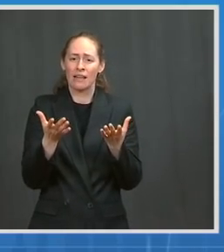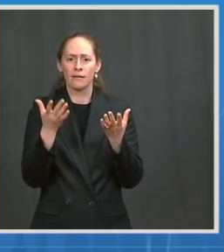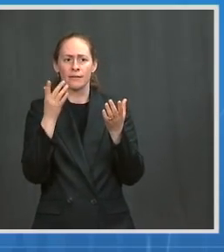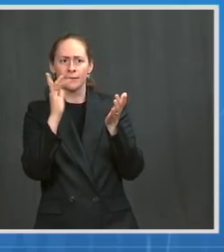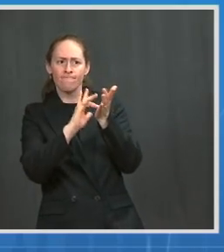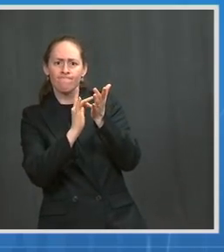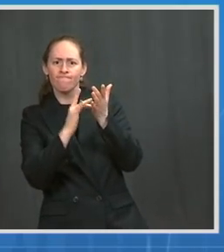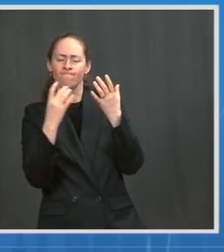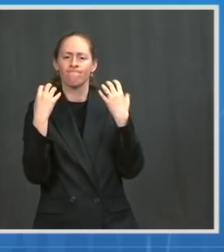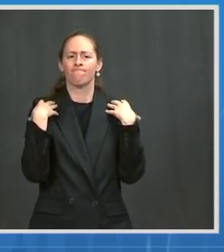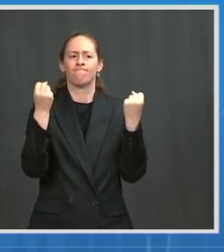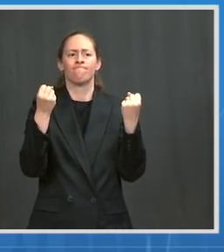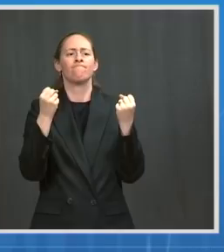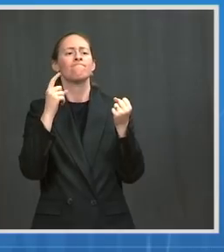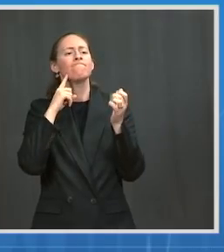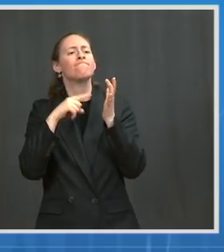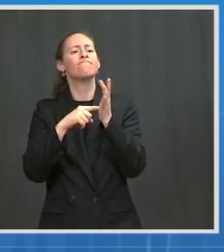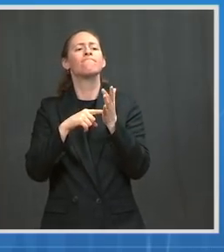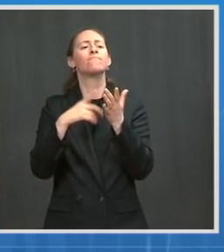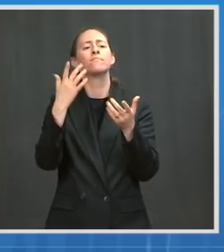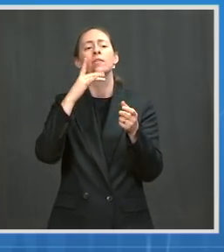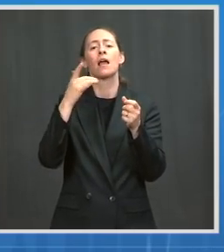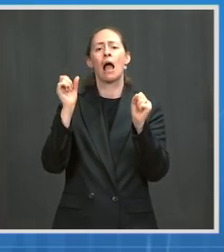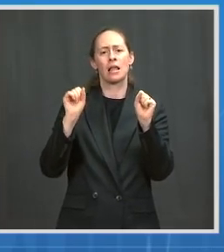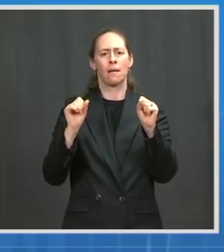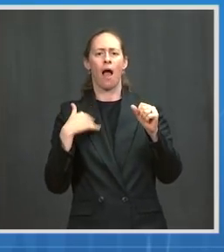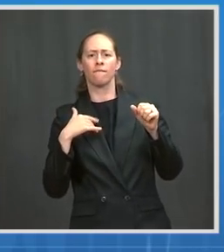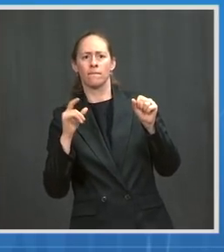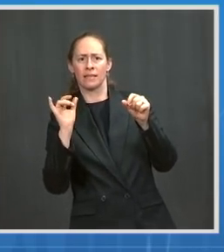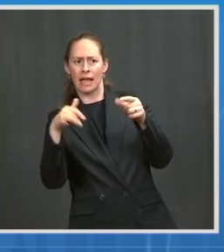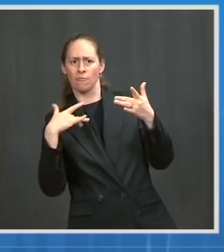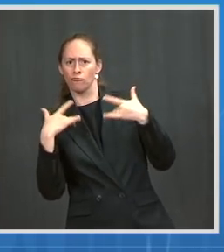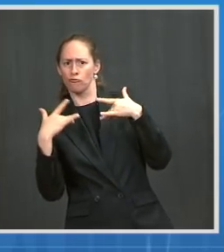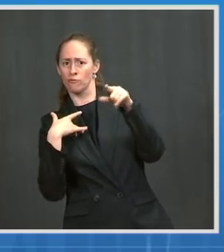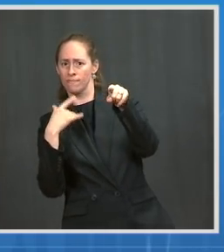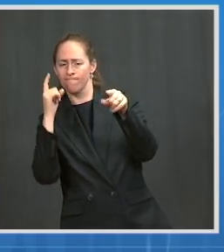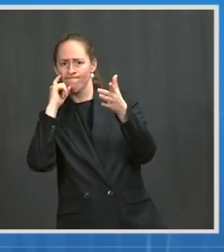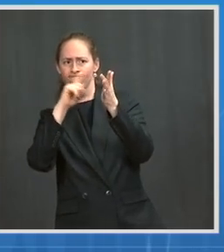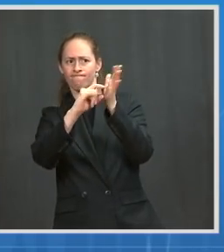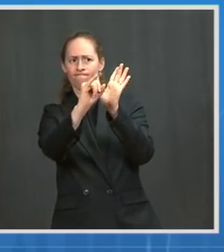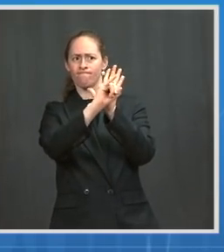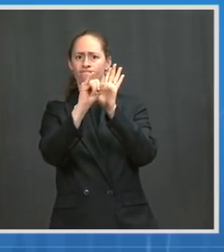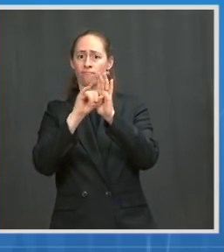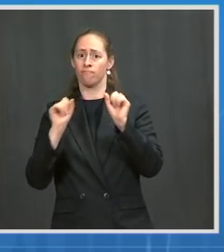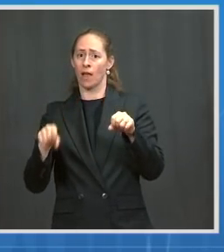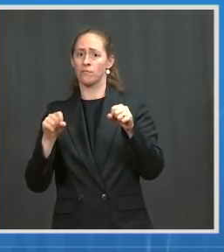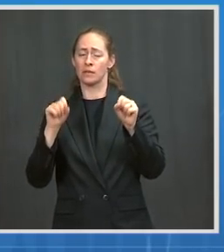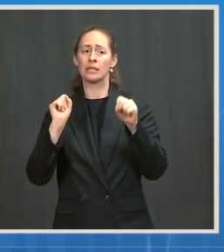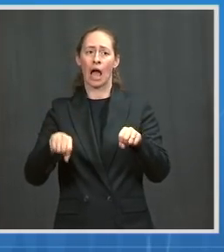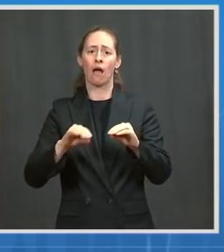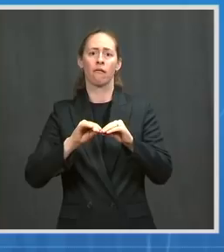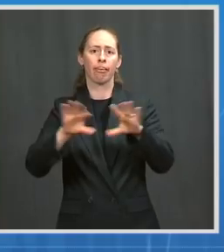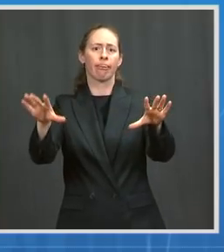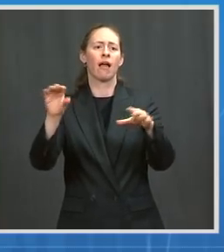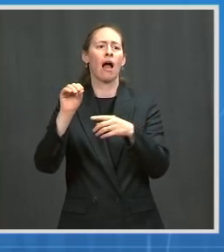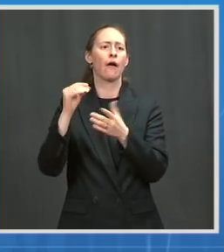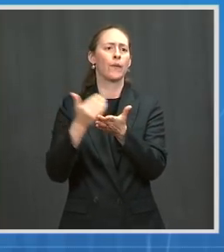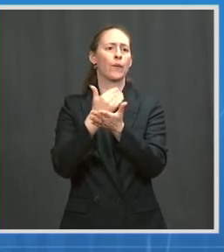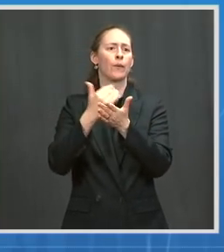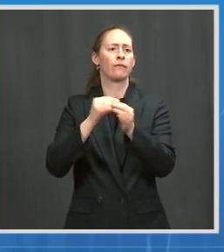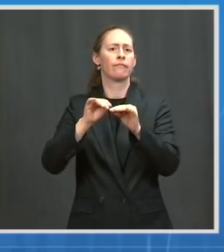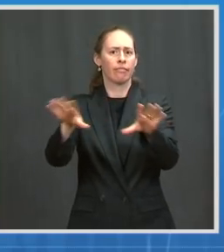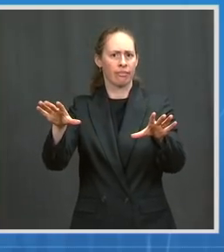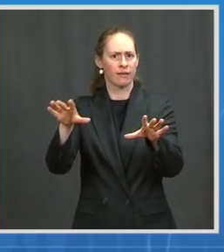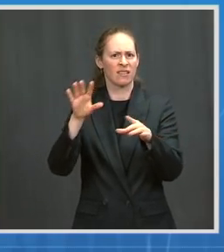we call pandemic potential. I'm showing on this slide family of viruses that do, in